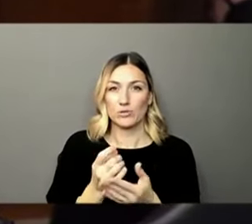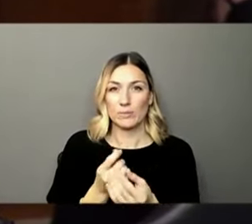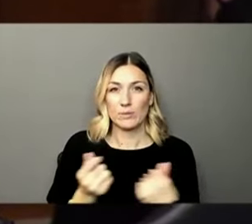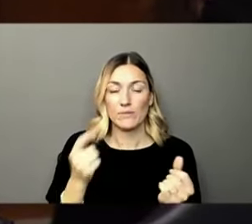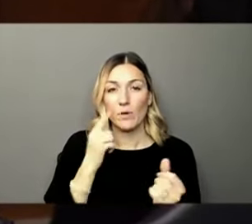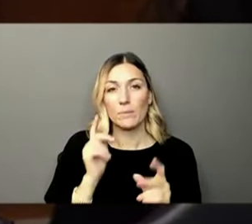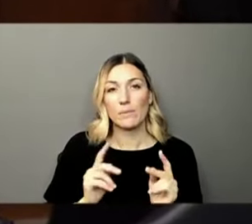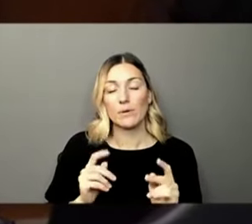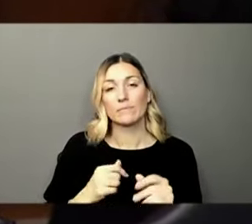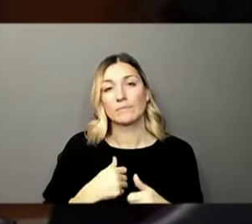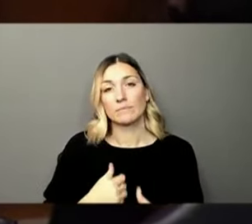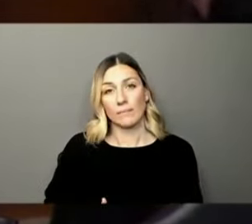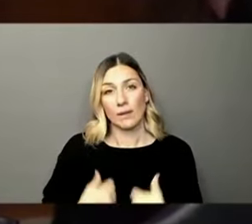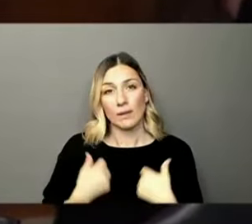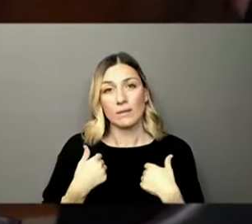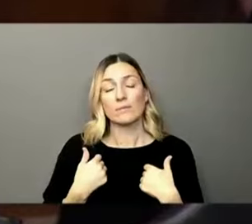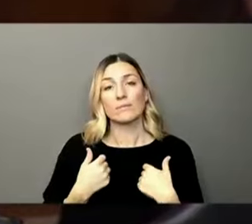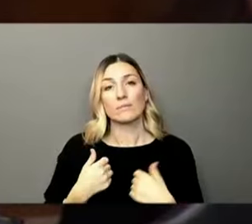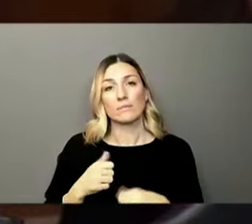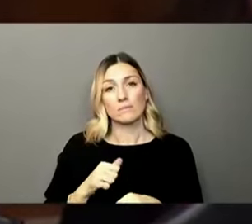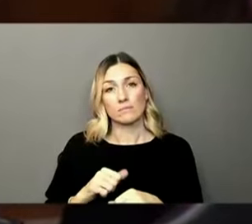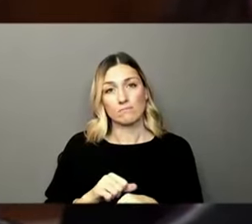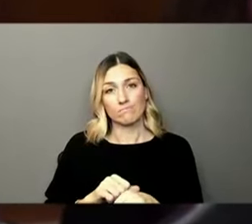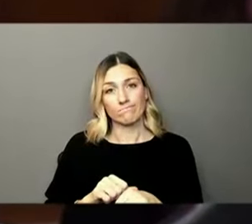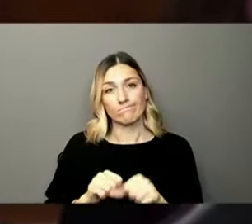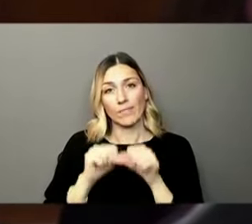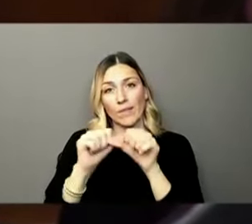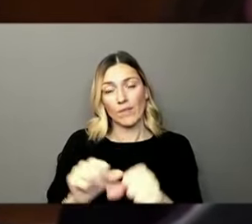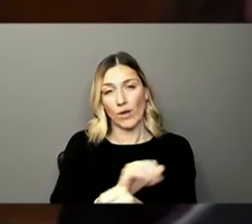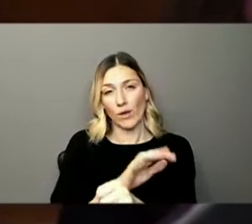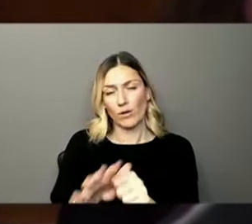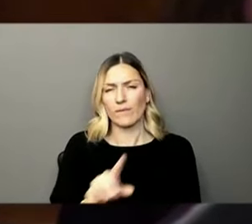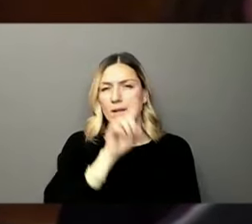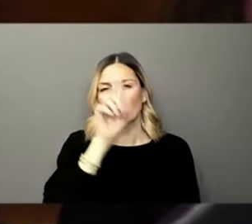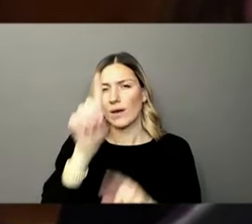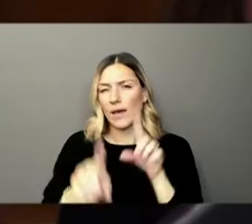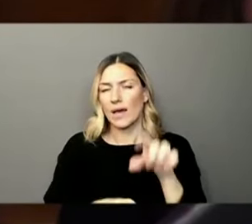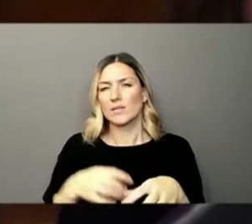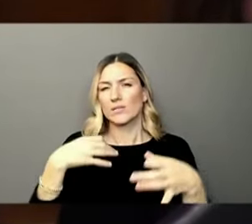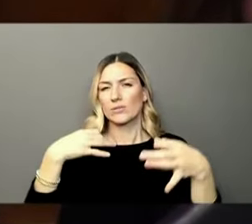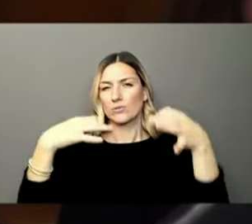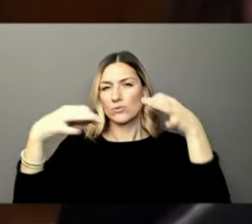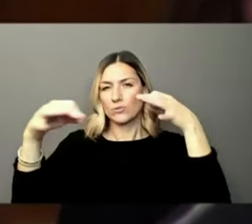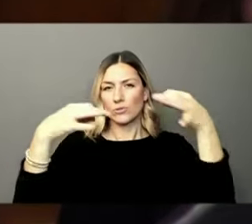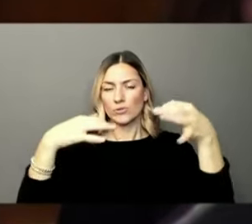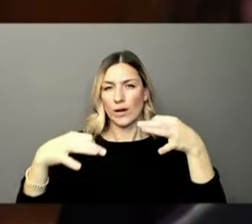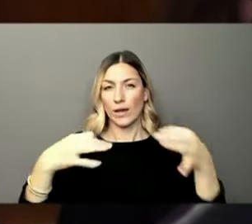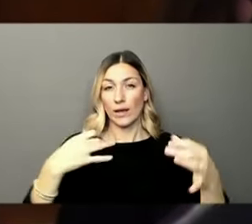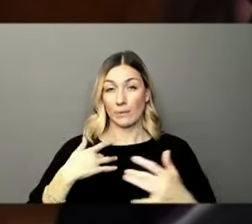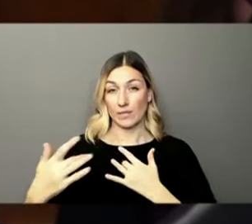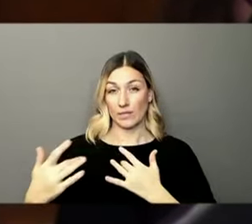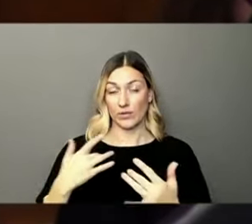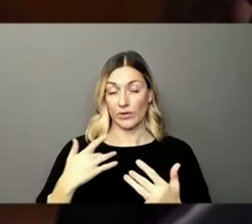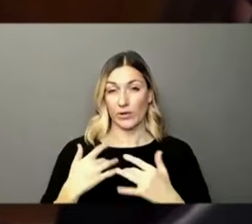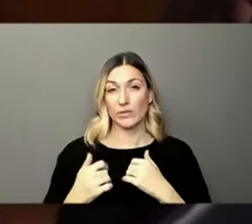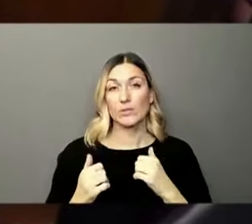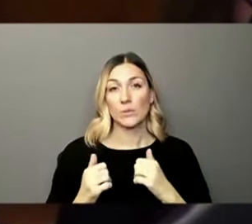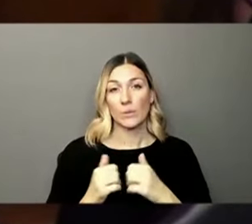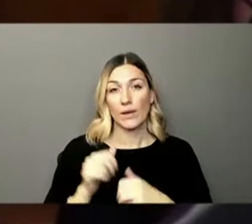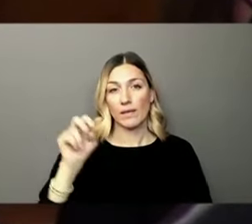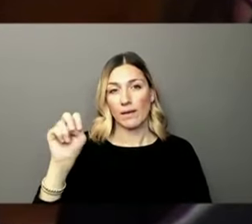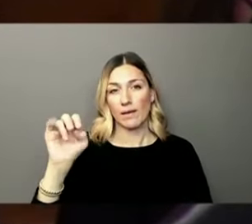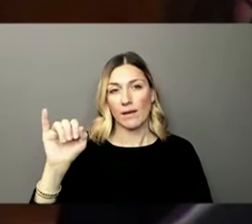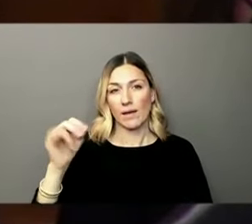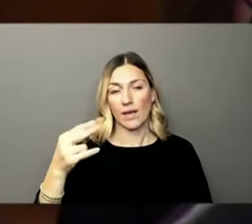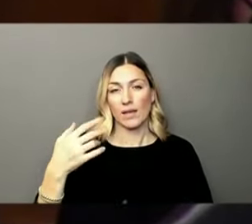COVID. So I want to ask a couple of you to describe any concerns you might have with the NIH